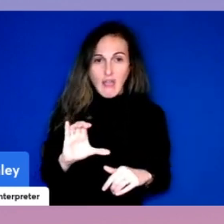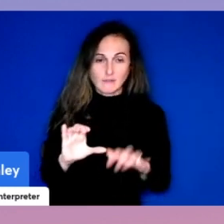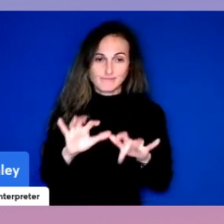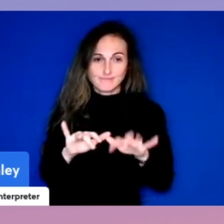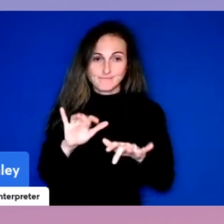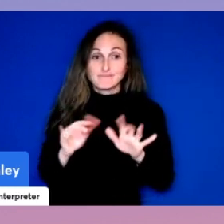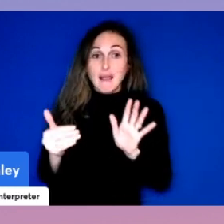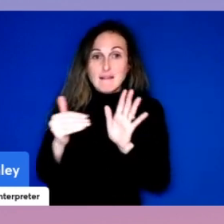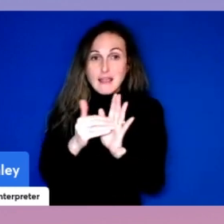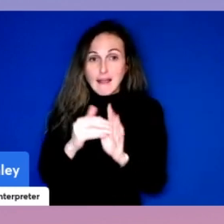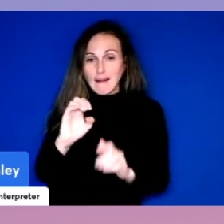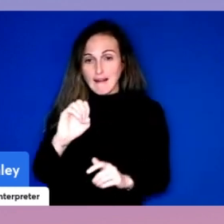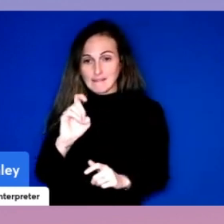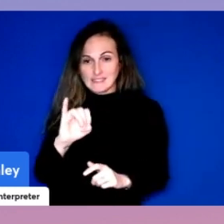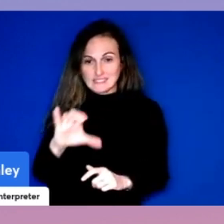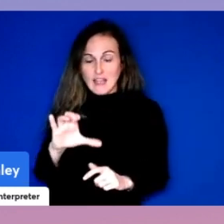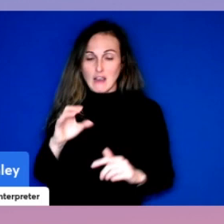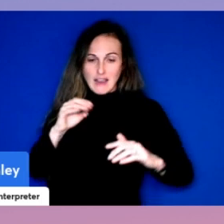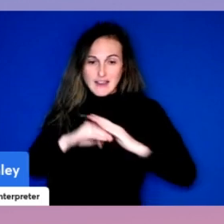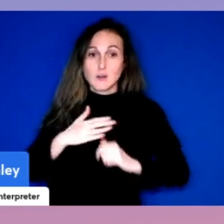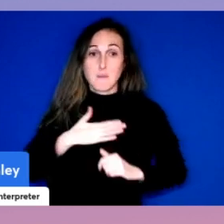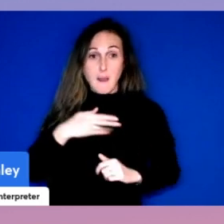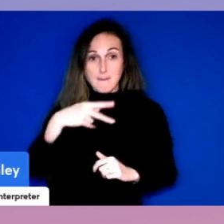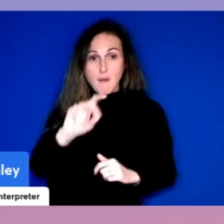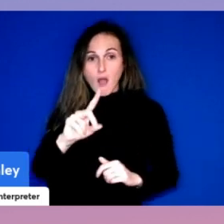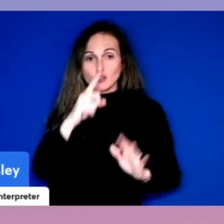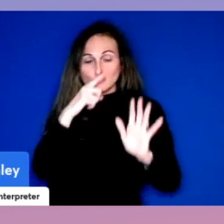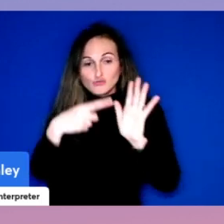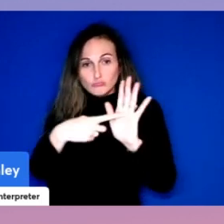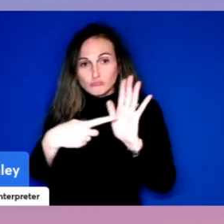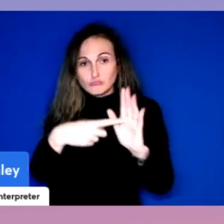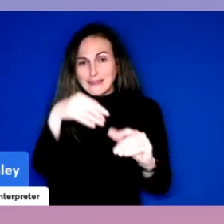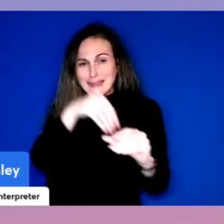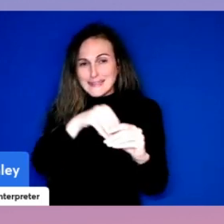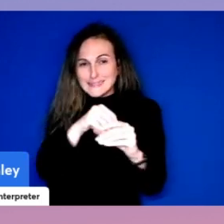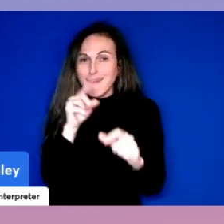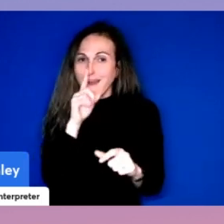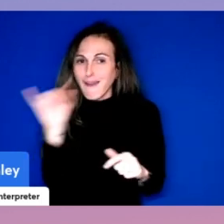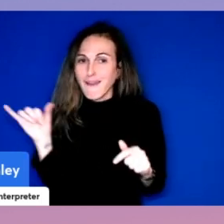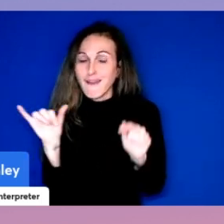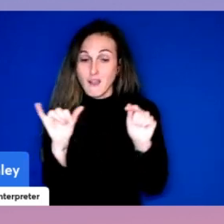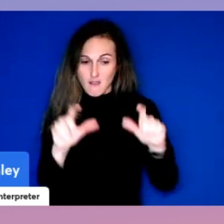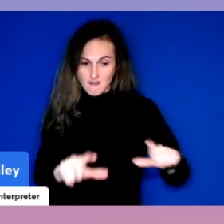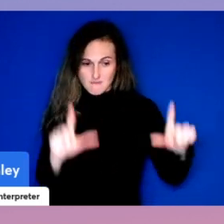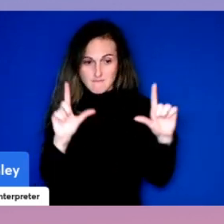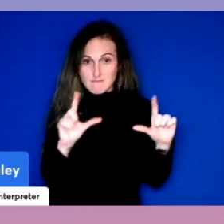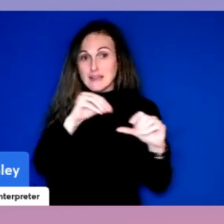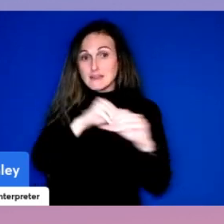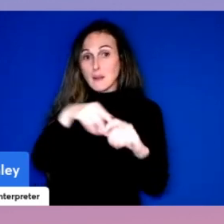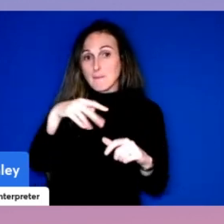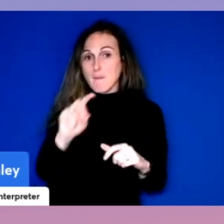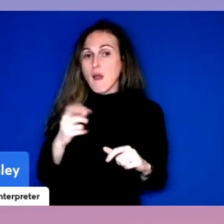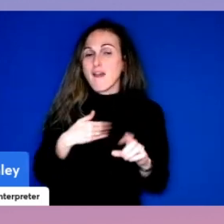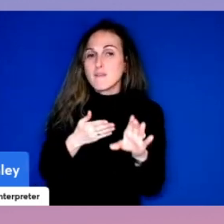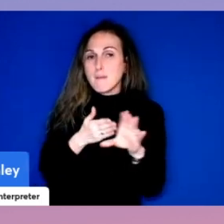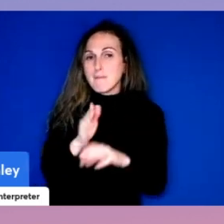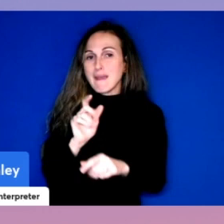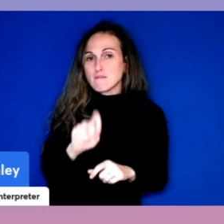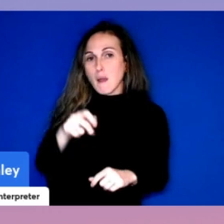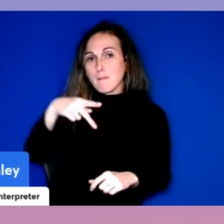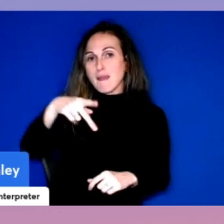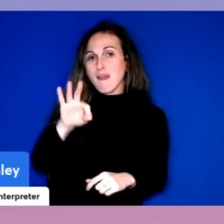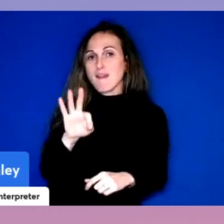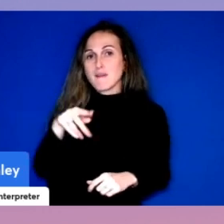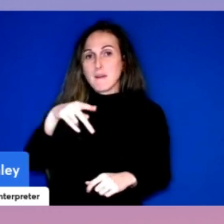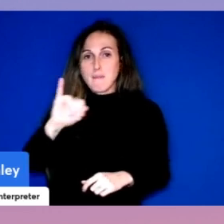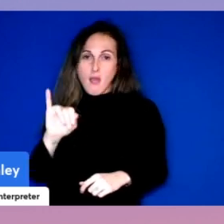And I'm going to exec into my pod to show you inside my pod. So inside my pod, I have my main.py file, of course,